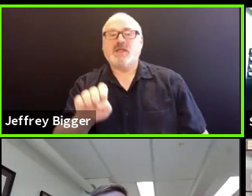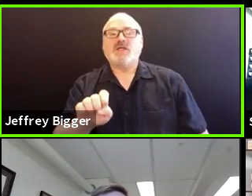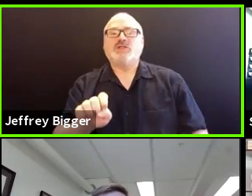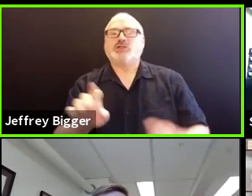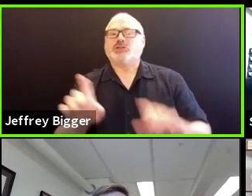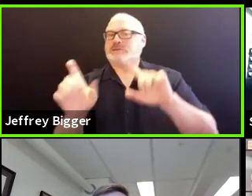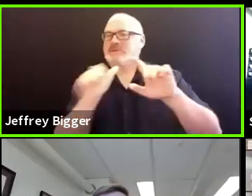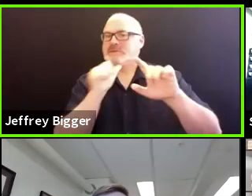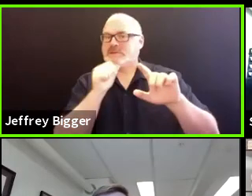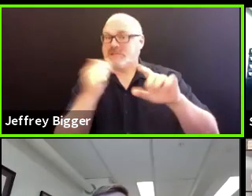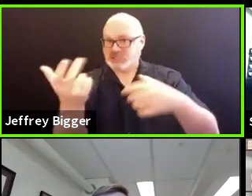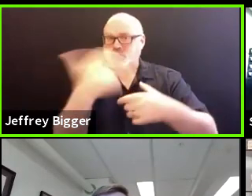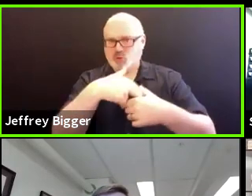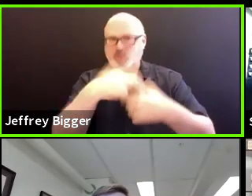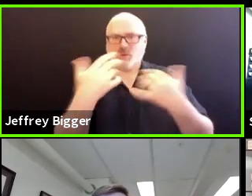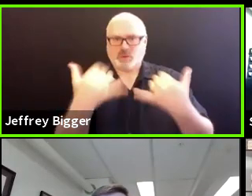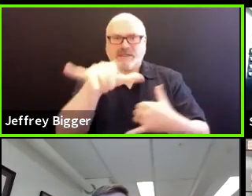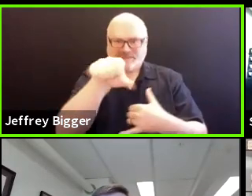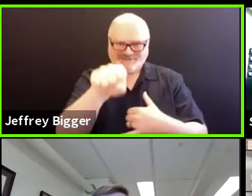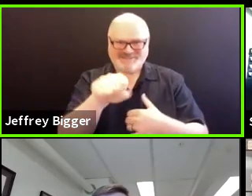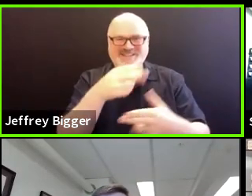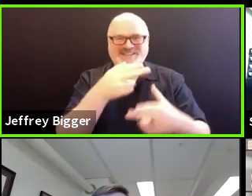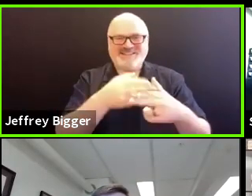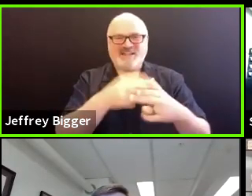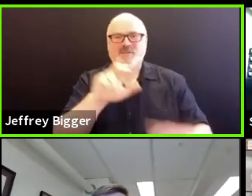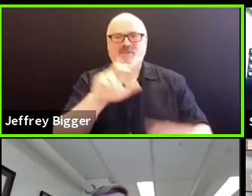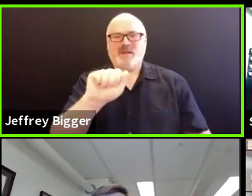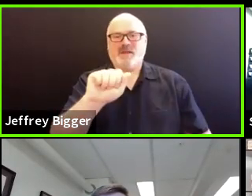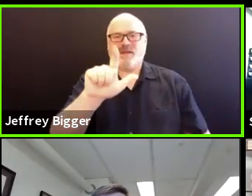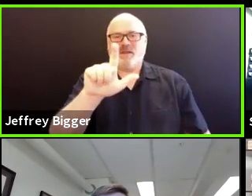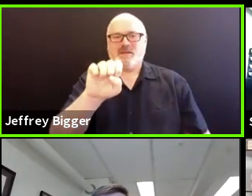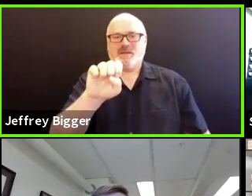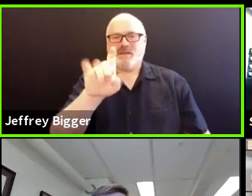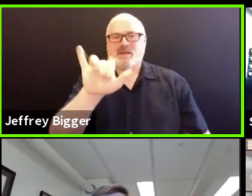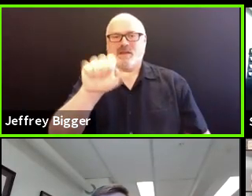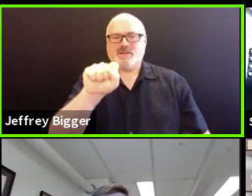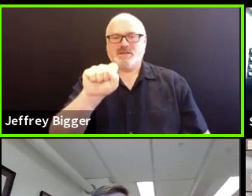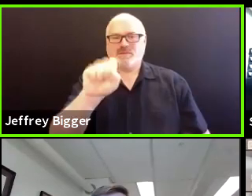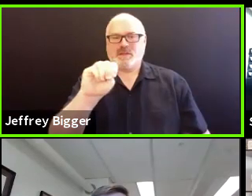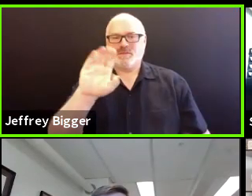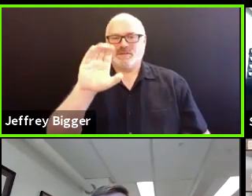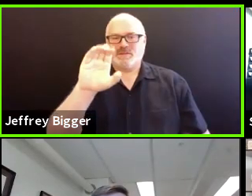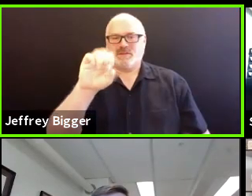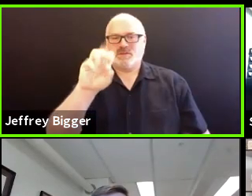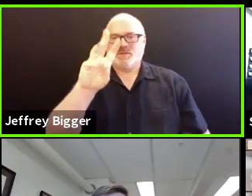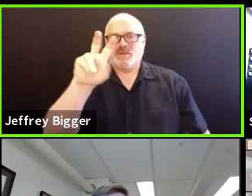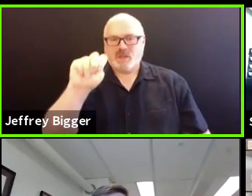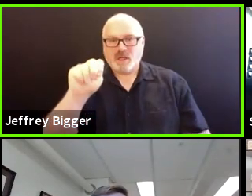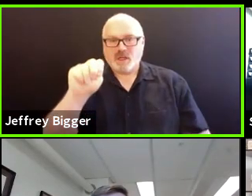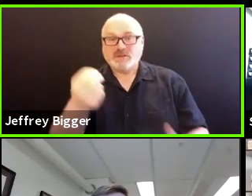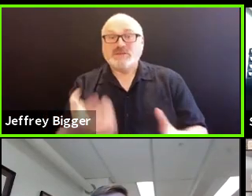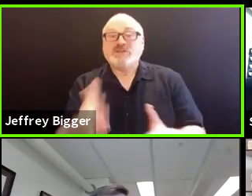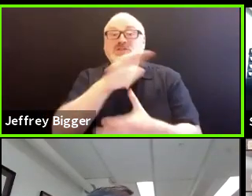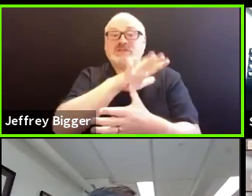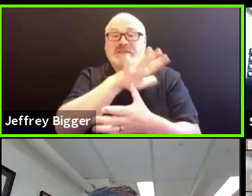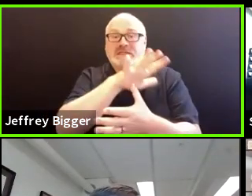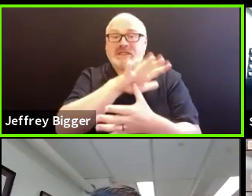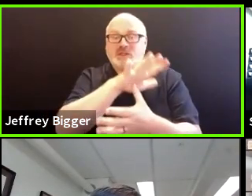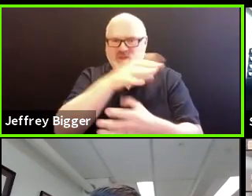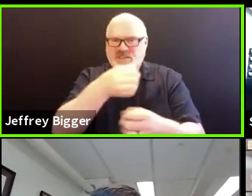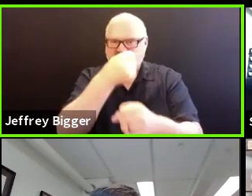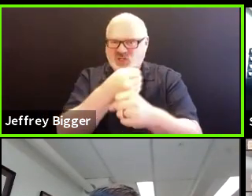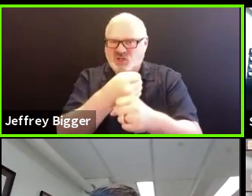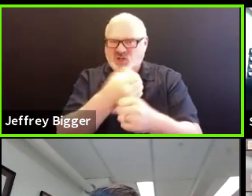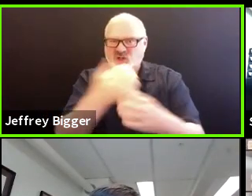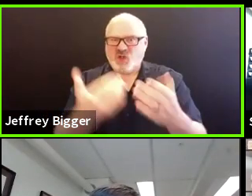a participant, and her name is Alexis McCowan. She's a rising senior undergraduate at UNC, and she'll be your new